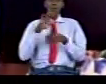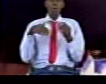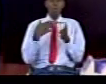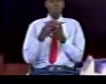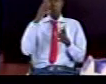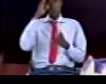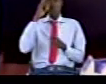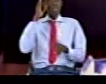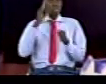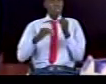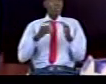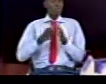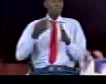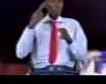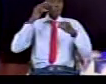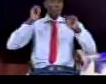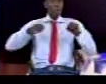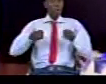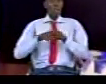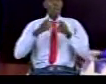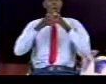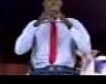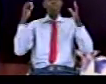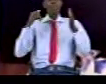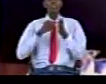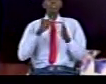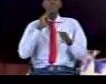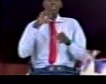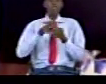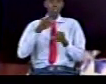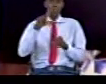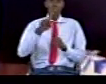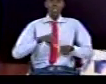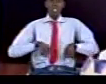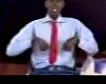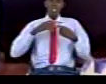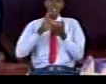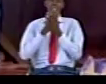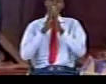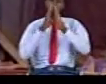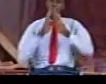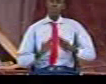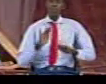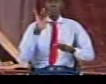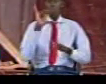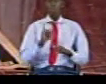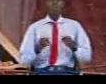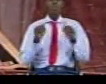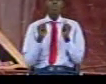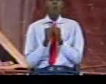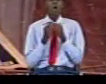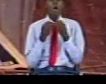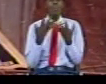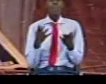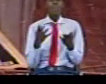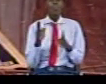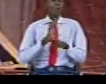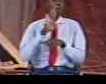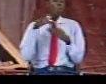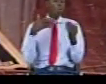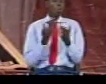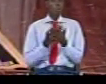be possible, as much as it lies in you, live peaceably with how many people? All men. Dearly